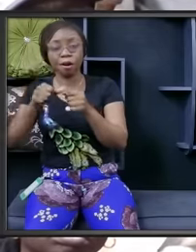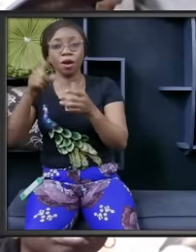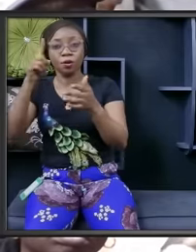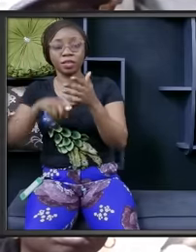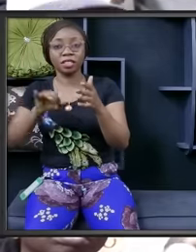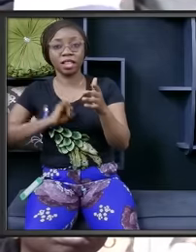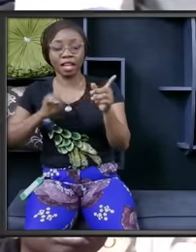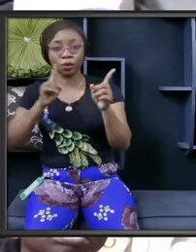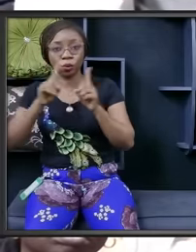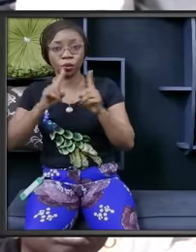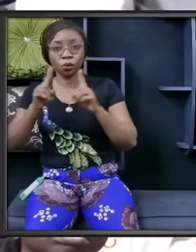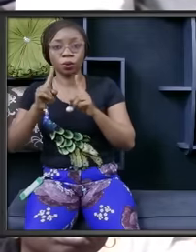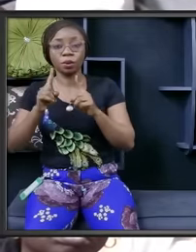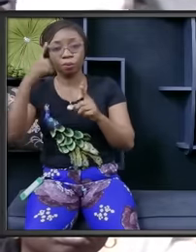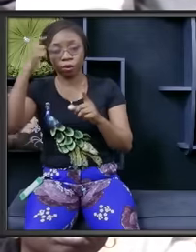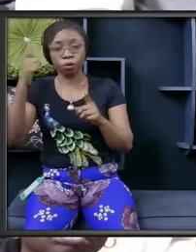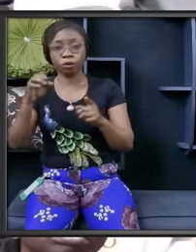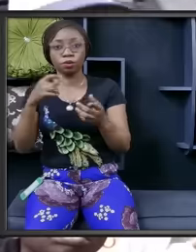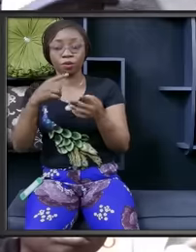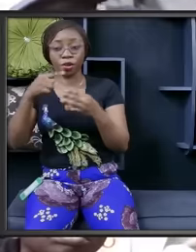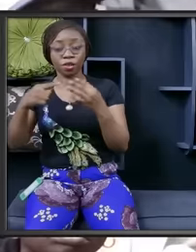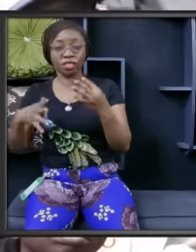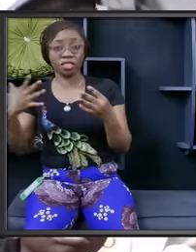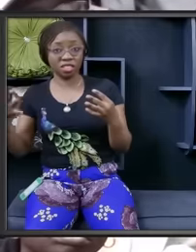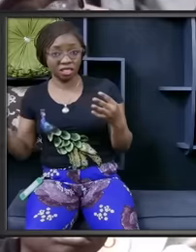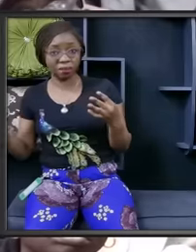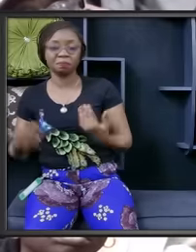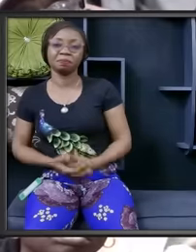don't even they remember because of all these things.